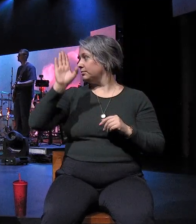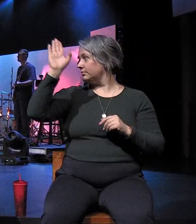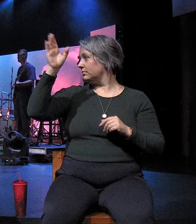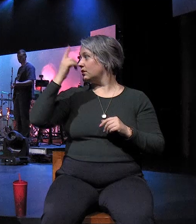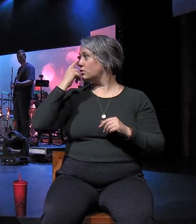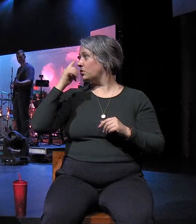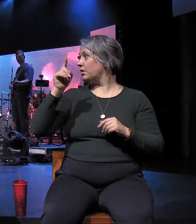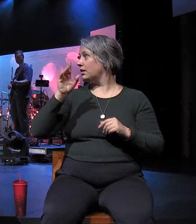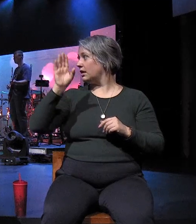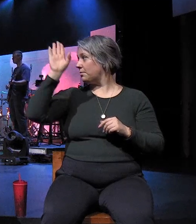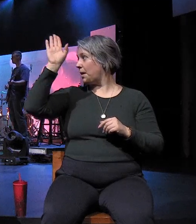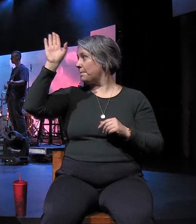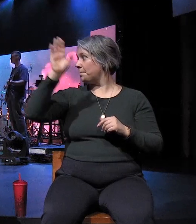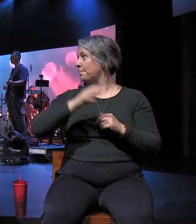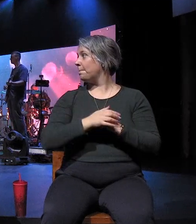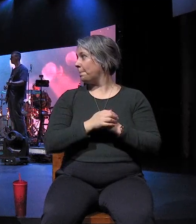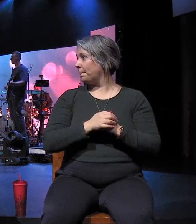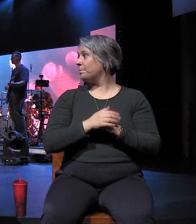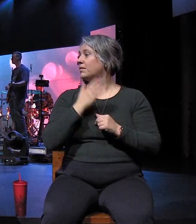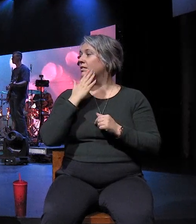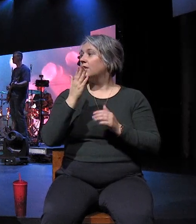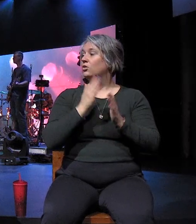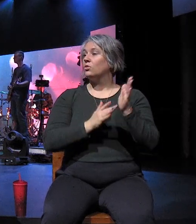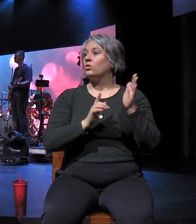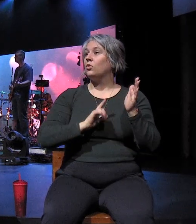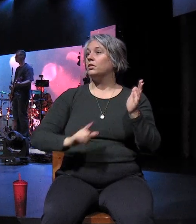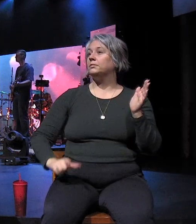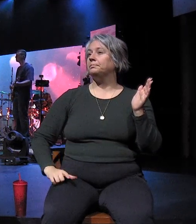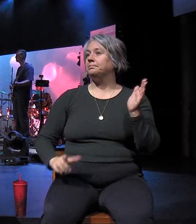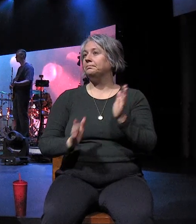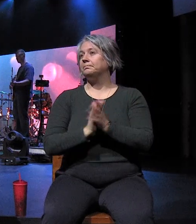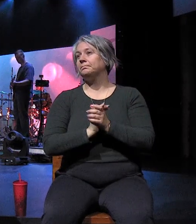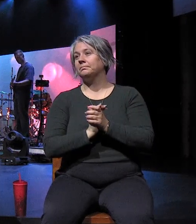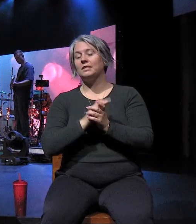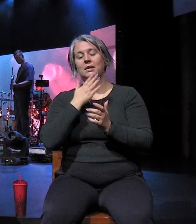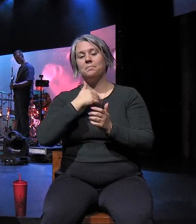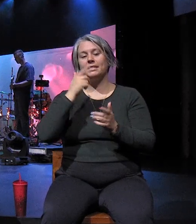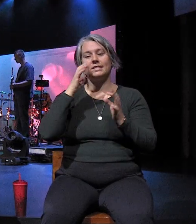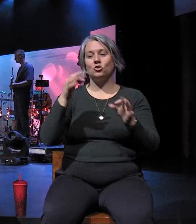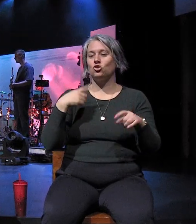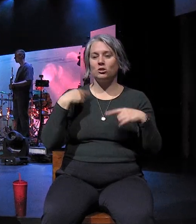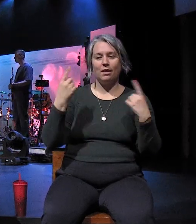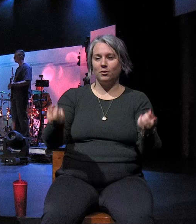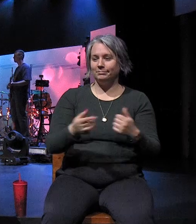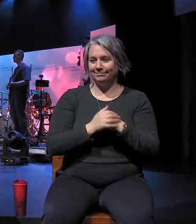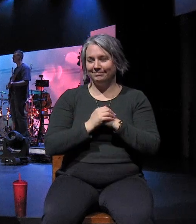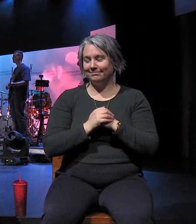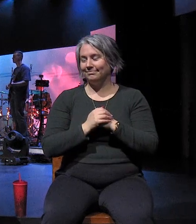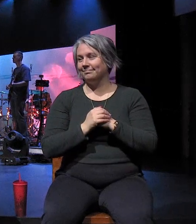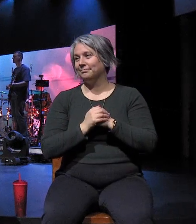hand up really high? Yes, thank you, Lord. Best decision you ever make.